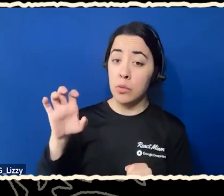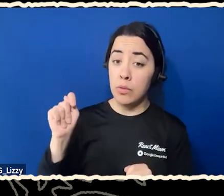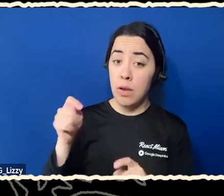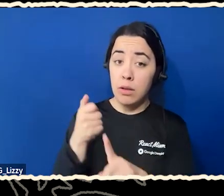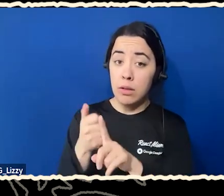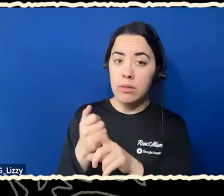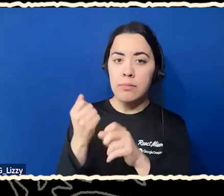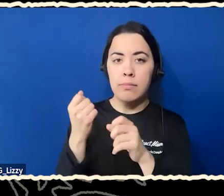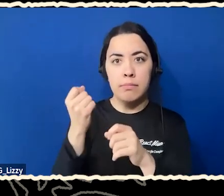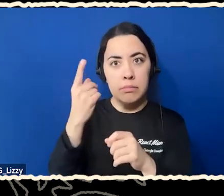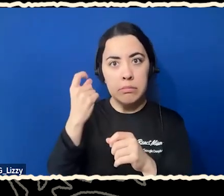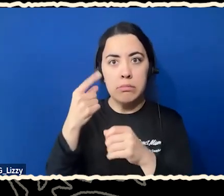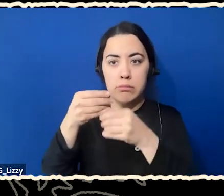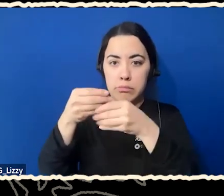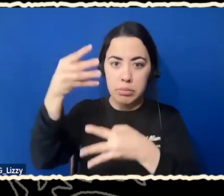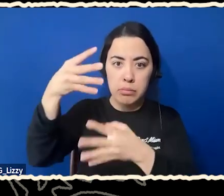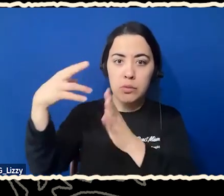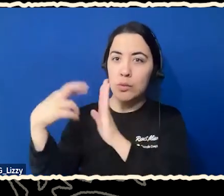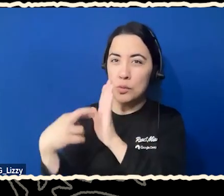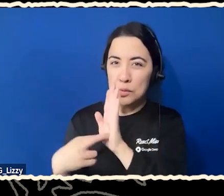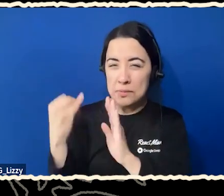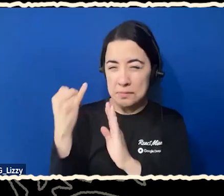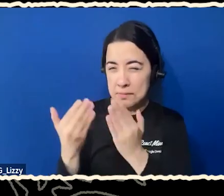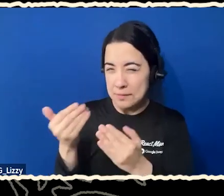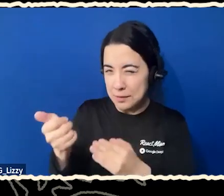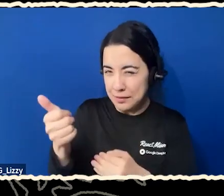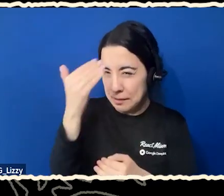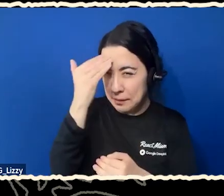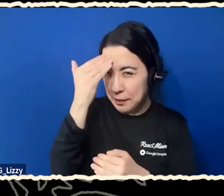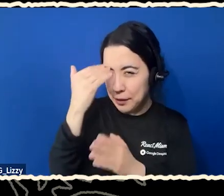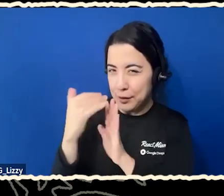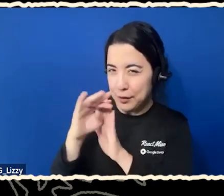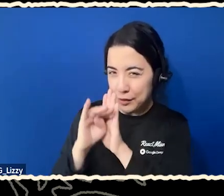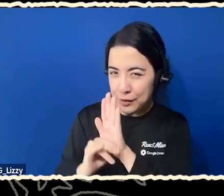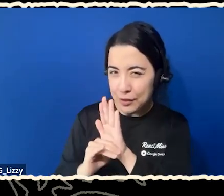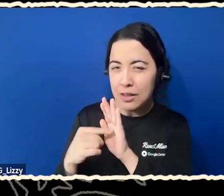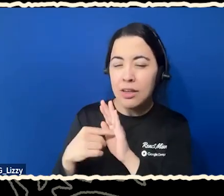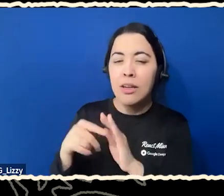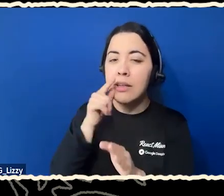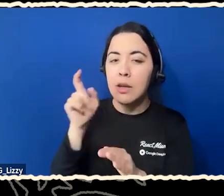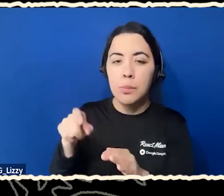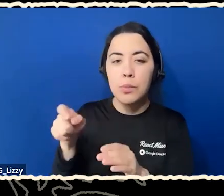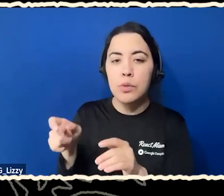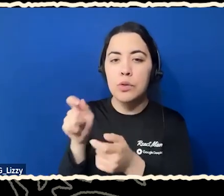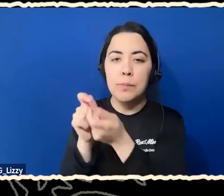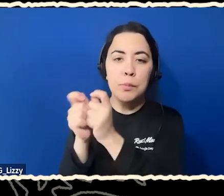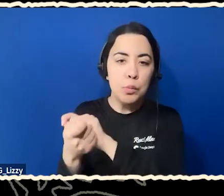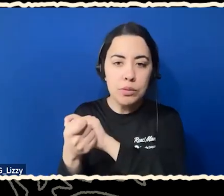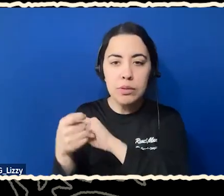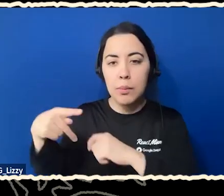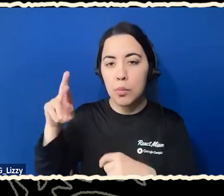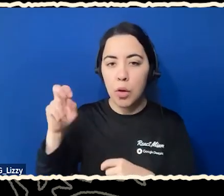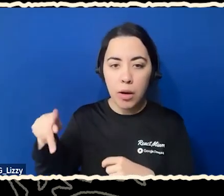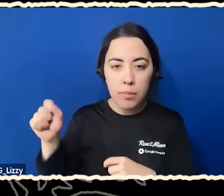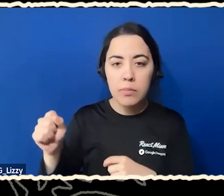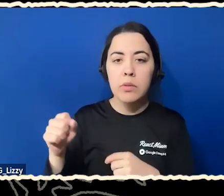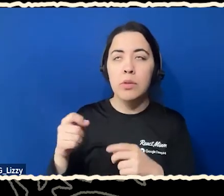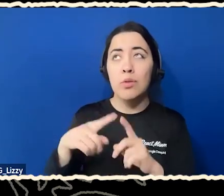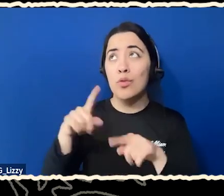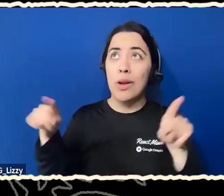has a number of rules. You might have heard of some of these. You're not supposed to mutate props. You're not supposed to use random values in